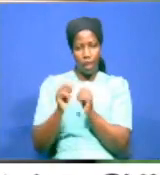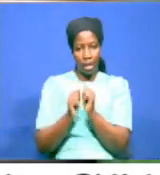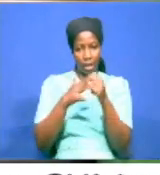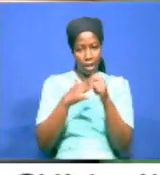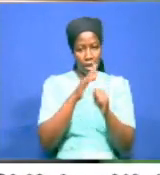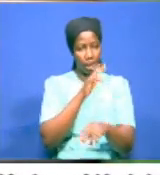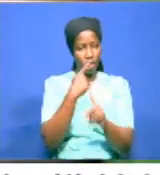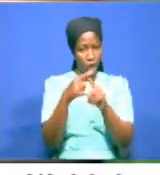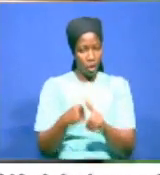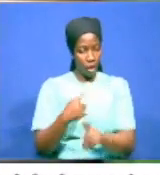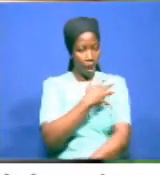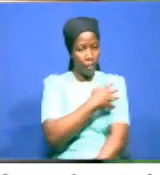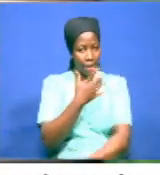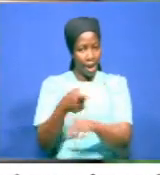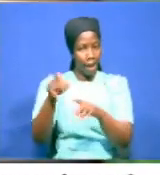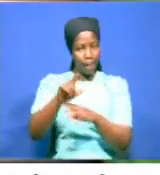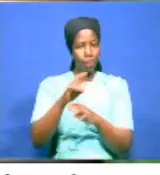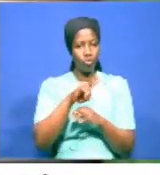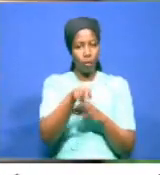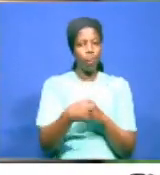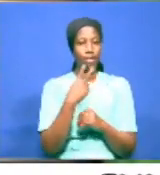increased to